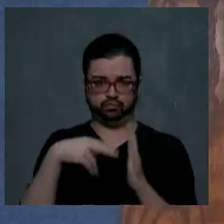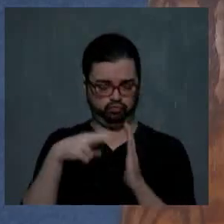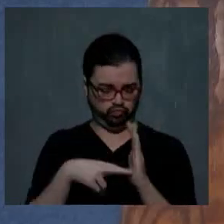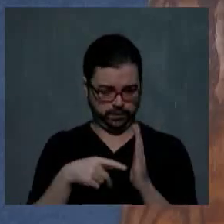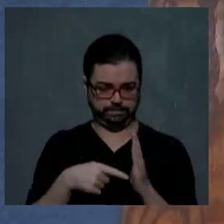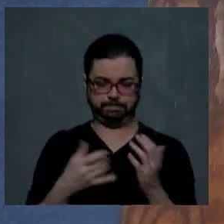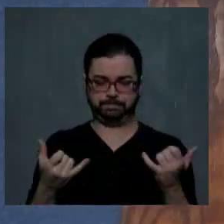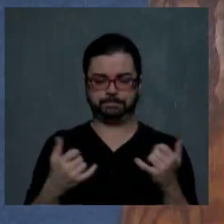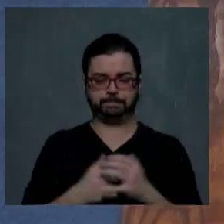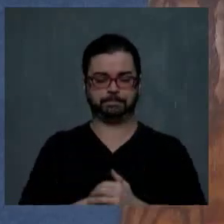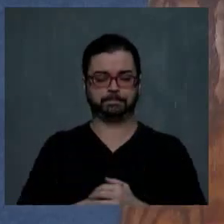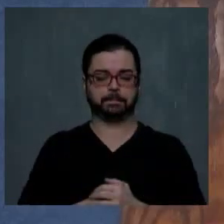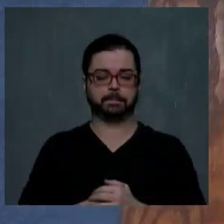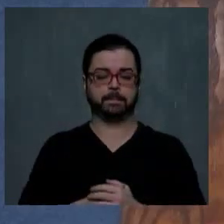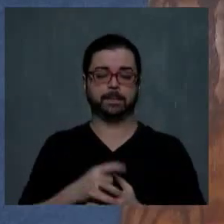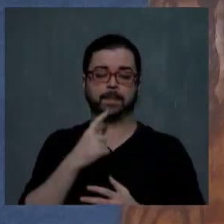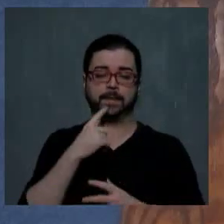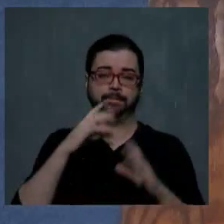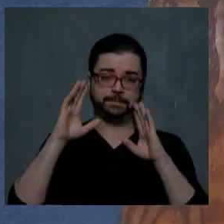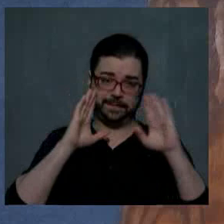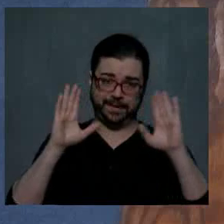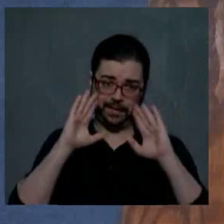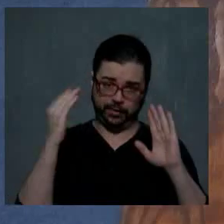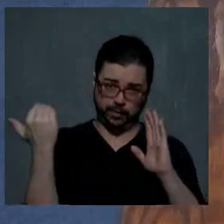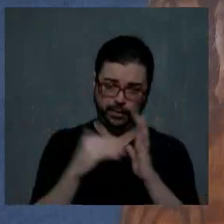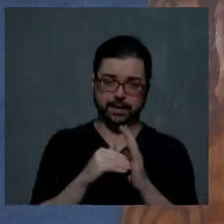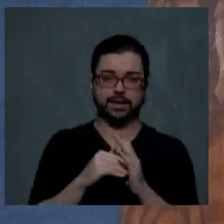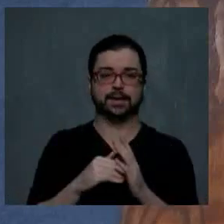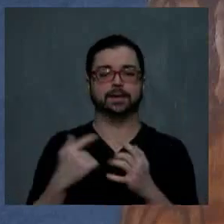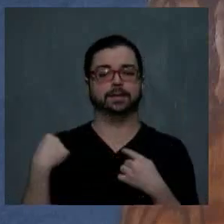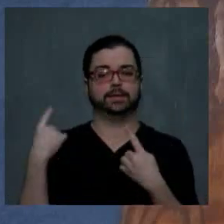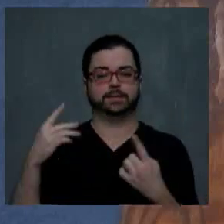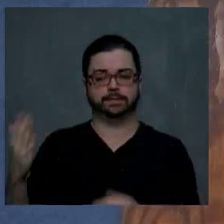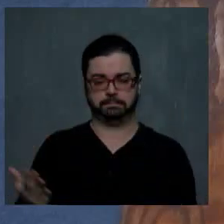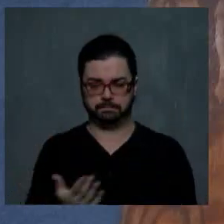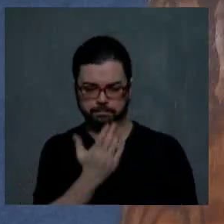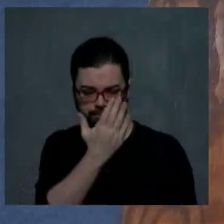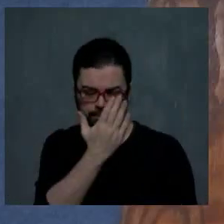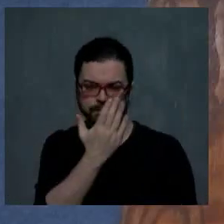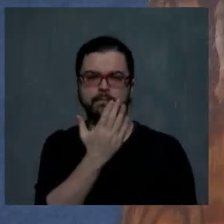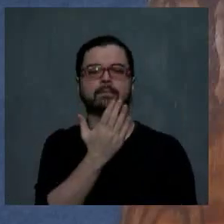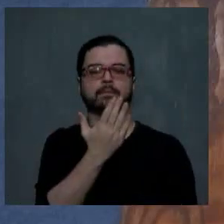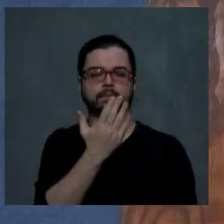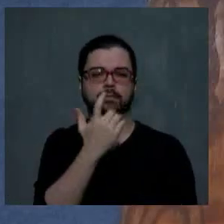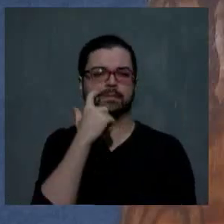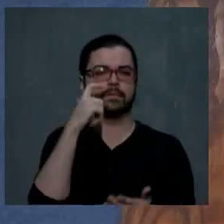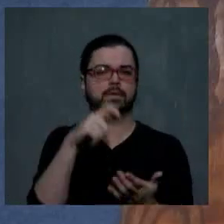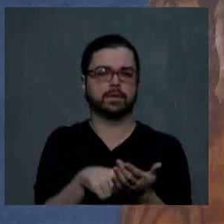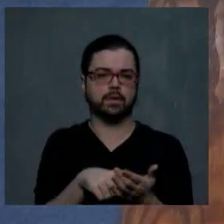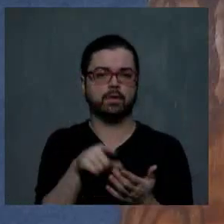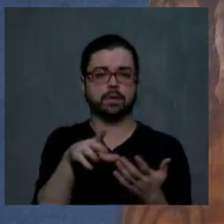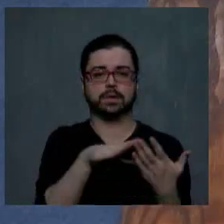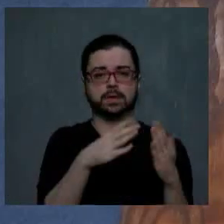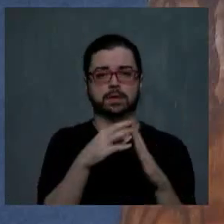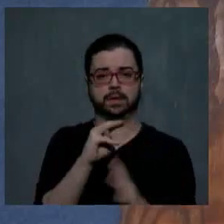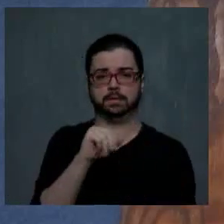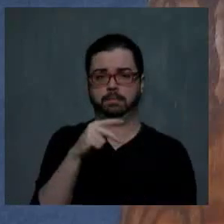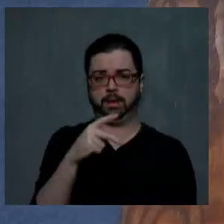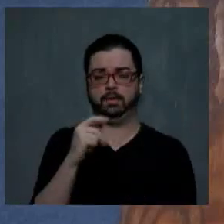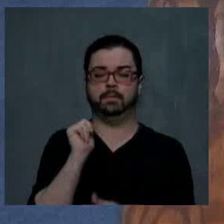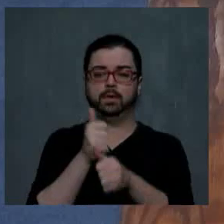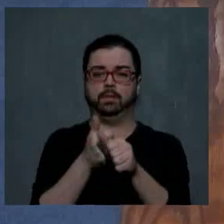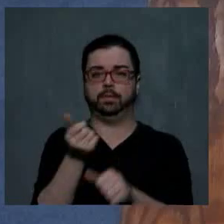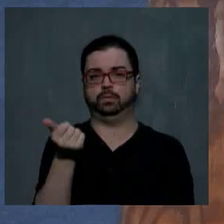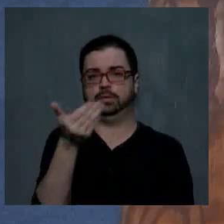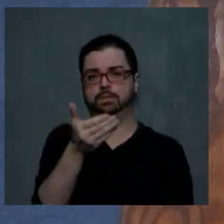read it. It says, "Hello again. It's come to my attention that An updated site map was submitted on Tuesday,